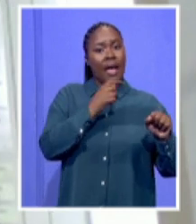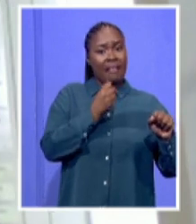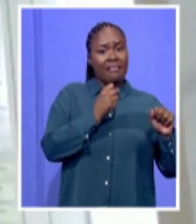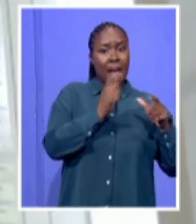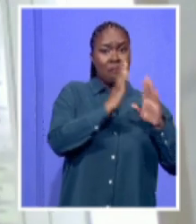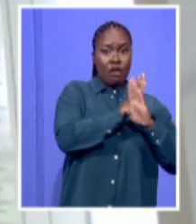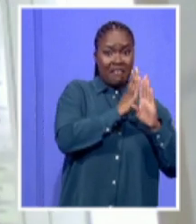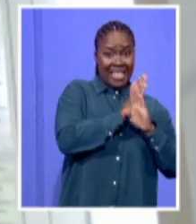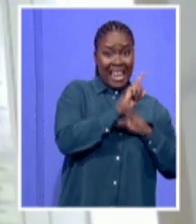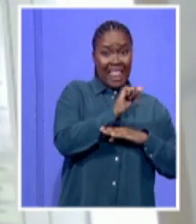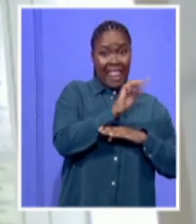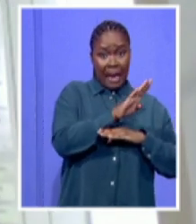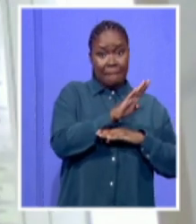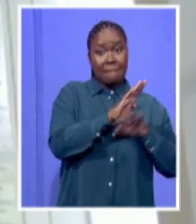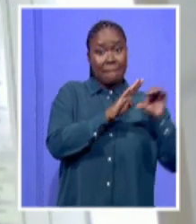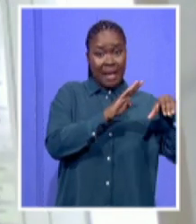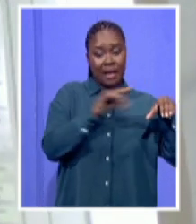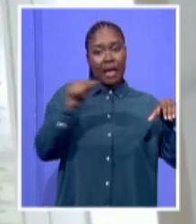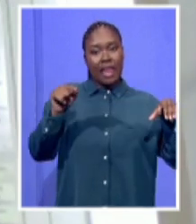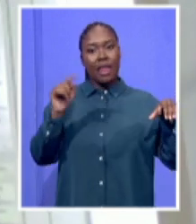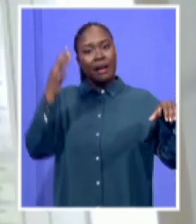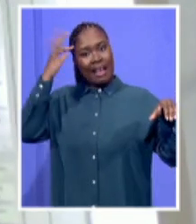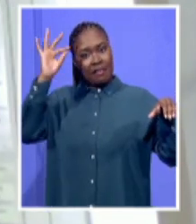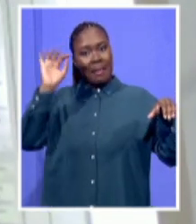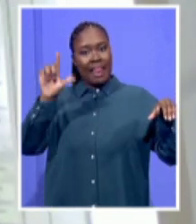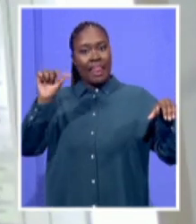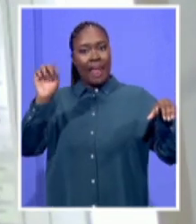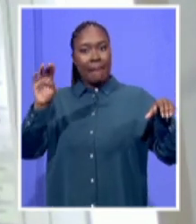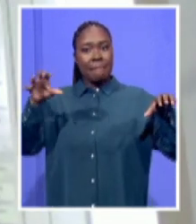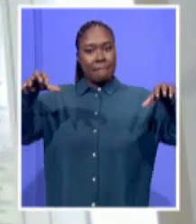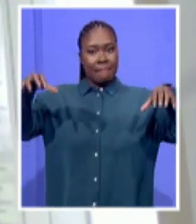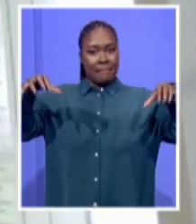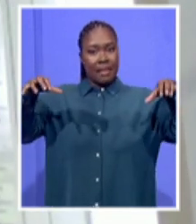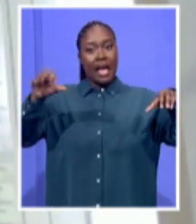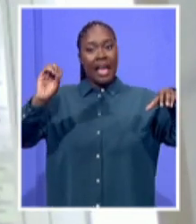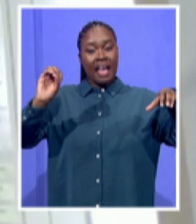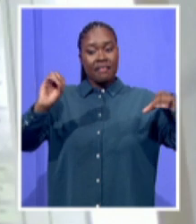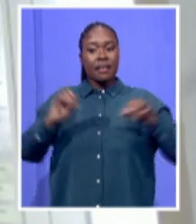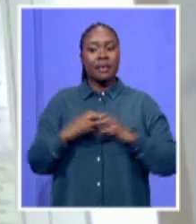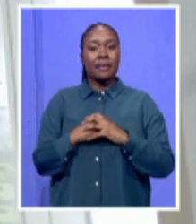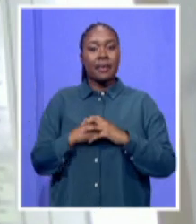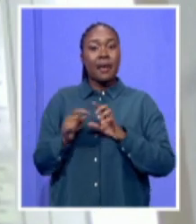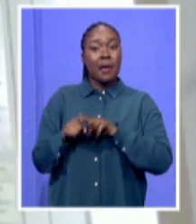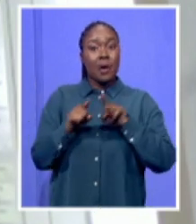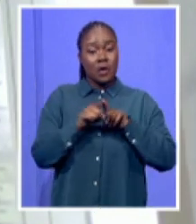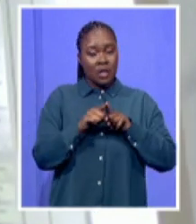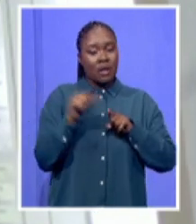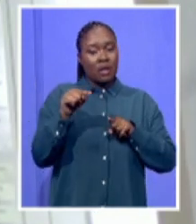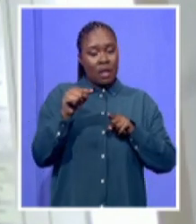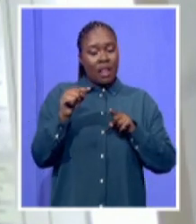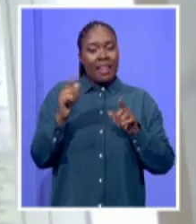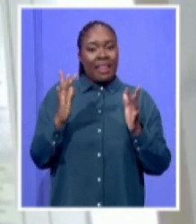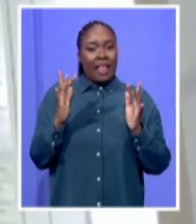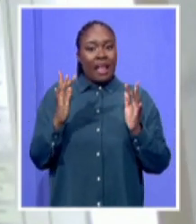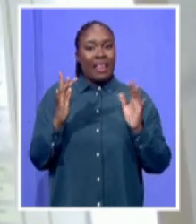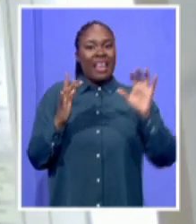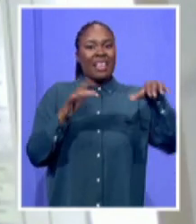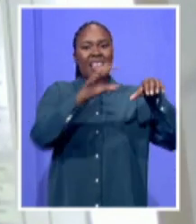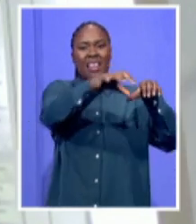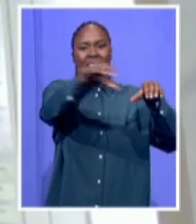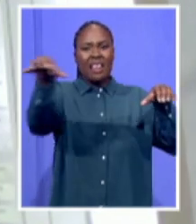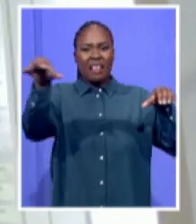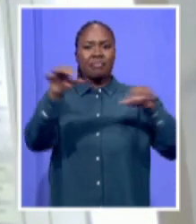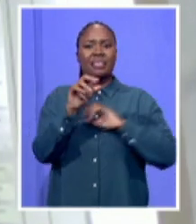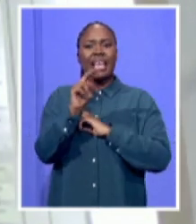plus a number of specialized laboratories. I'm sure you'll recall our genomic sequencing network, which includes the NICD, a number